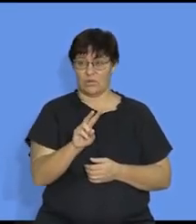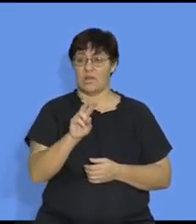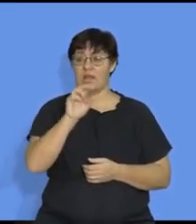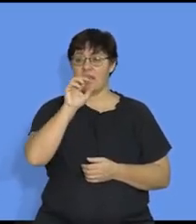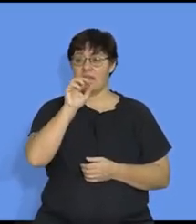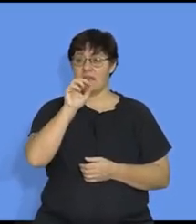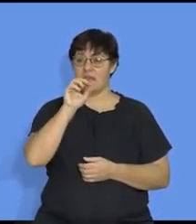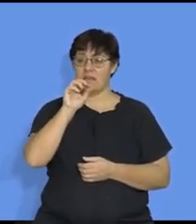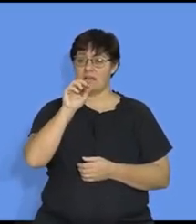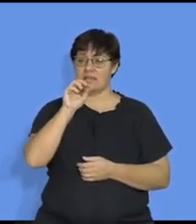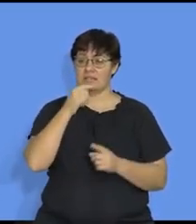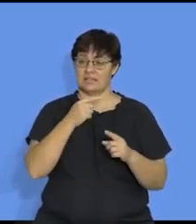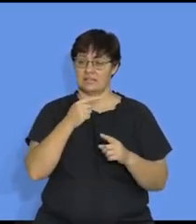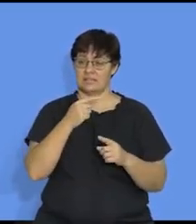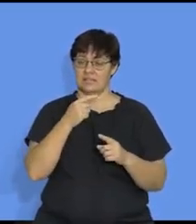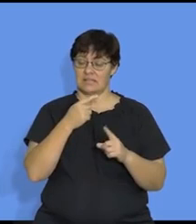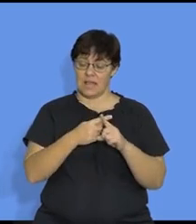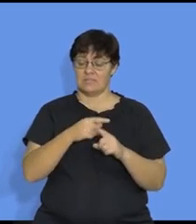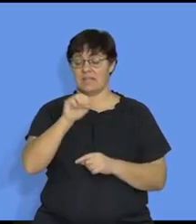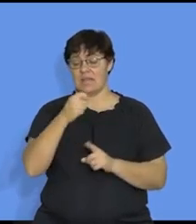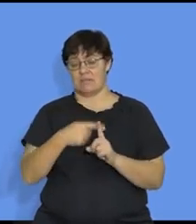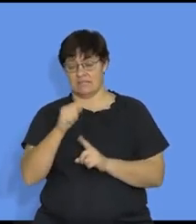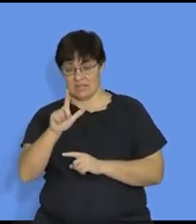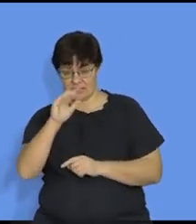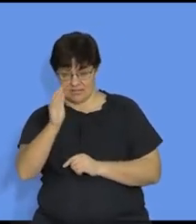a plus L. My n is 20.